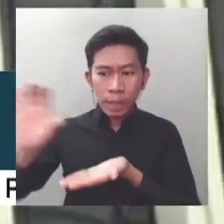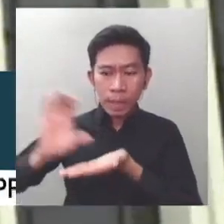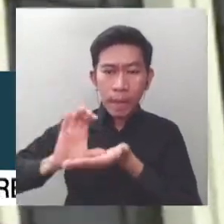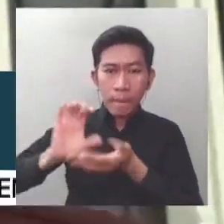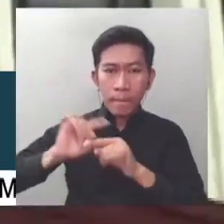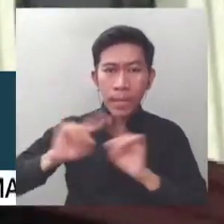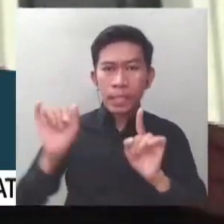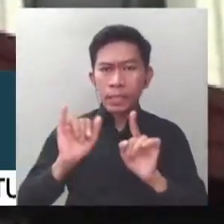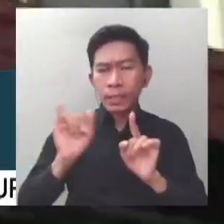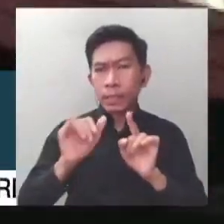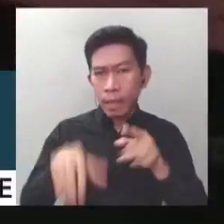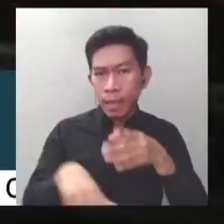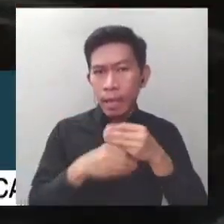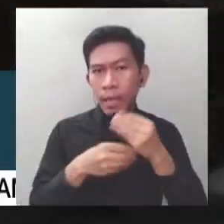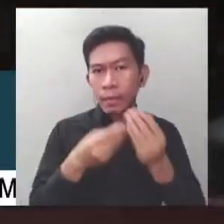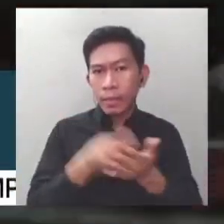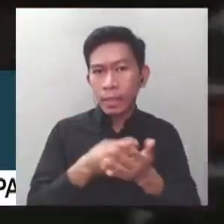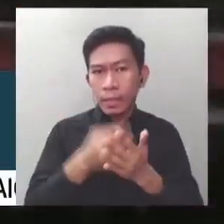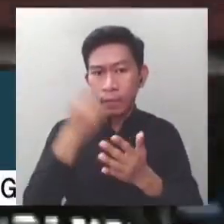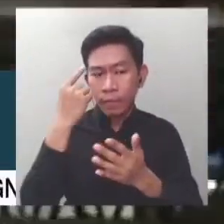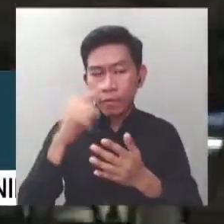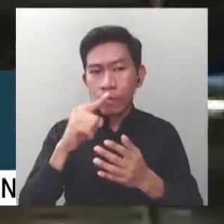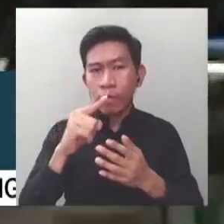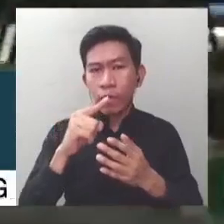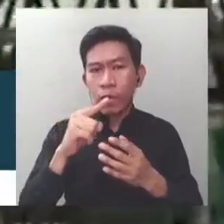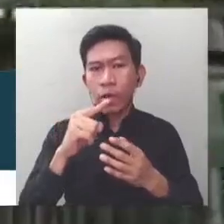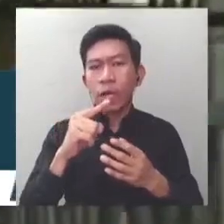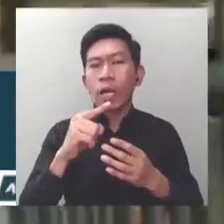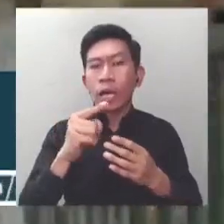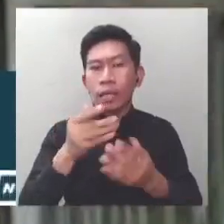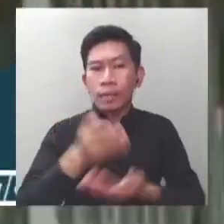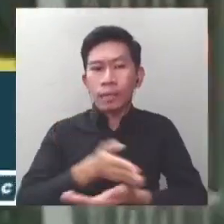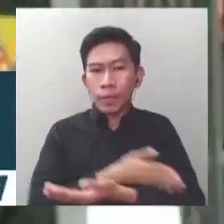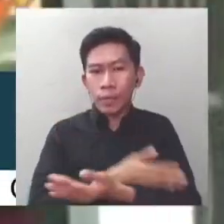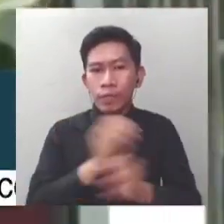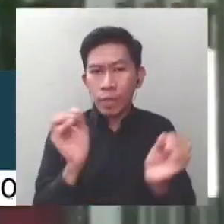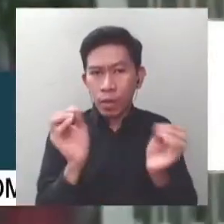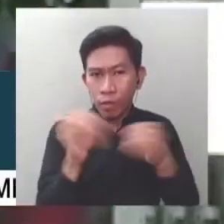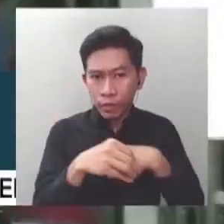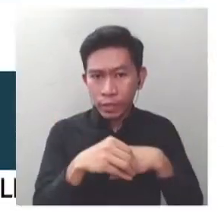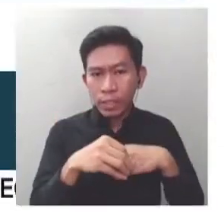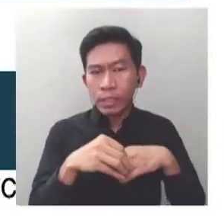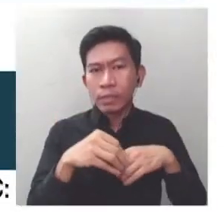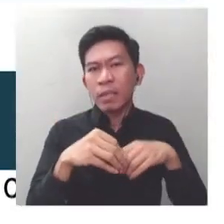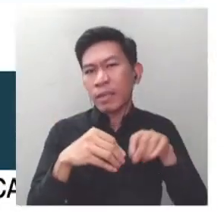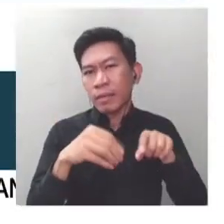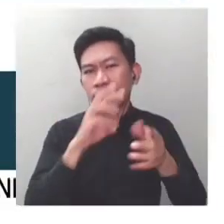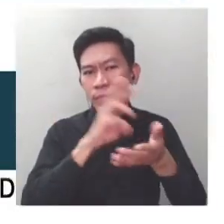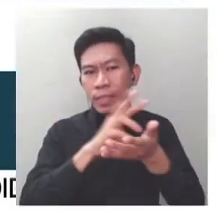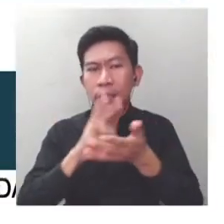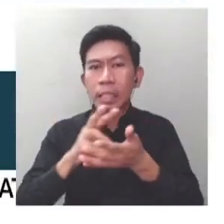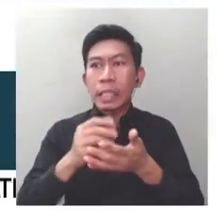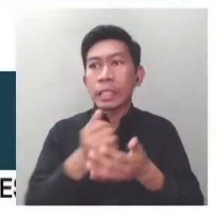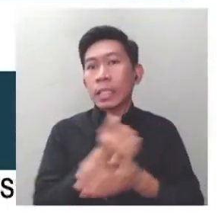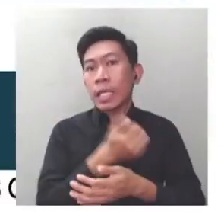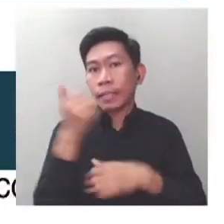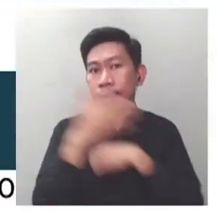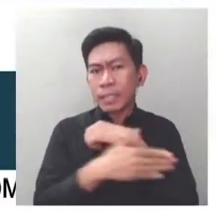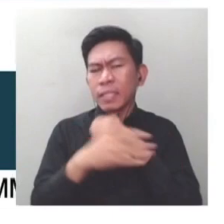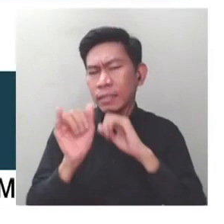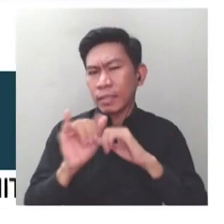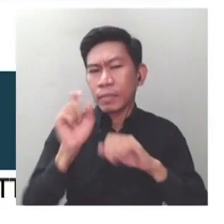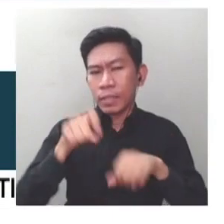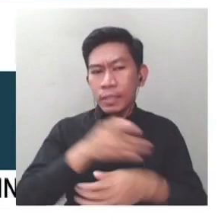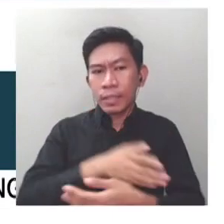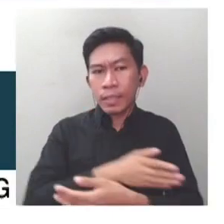additional funds to boost our migrant workers' offices, our shelters abroad, additional financial